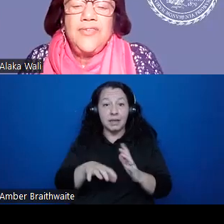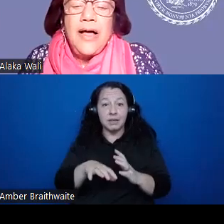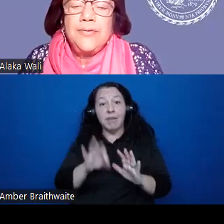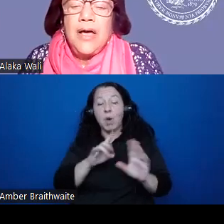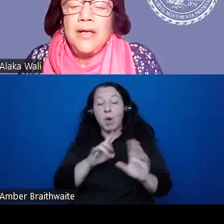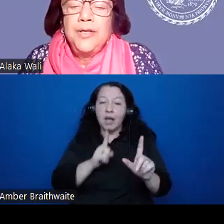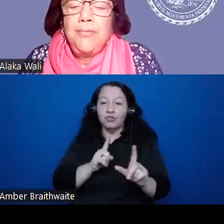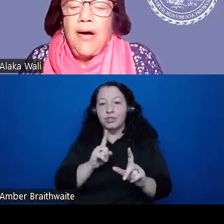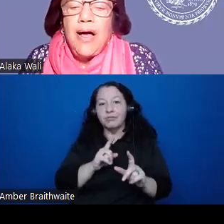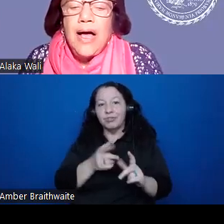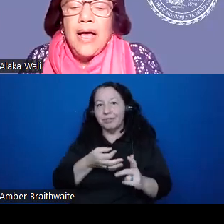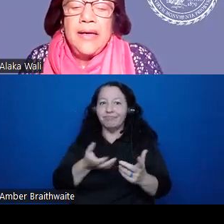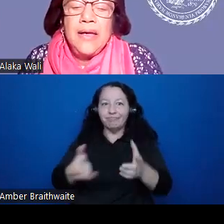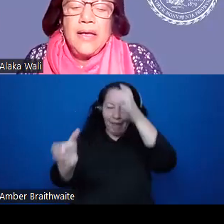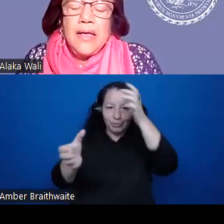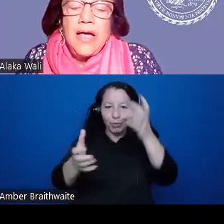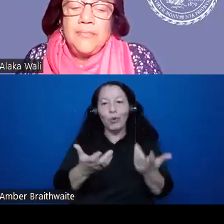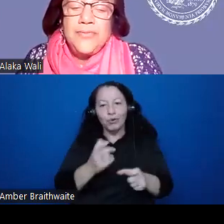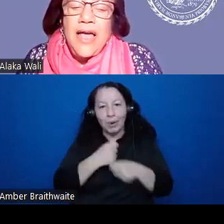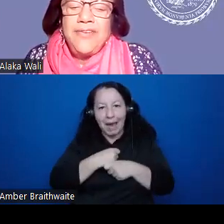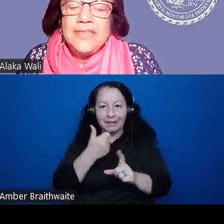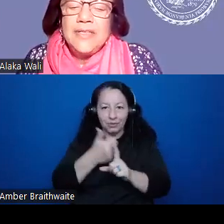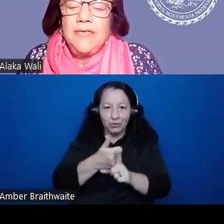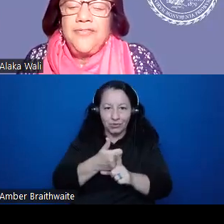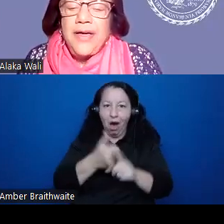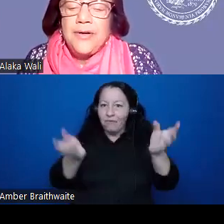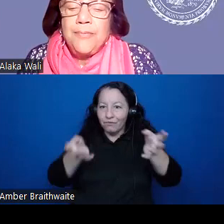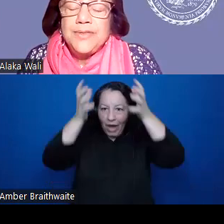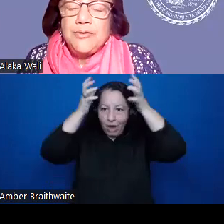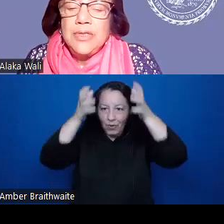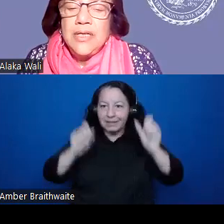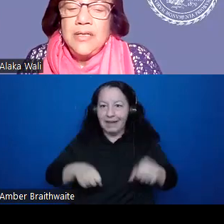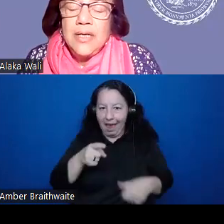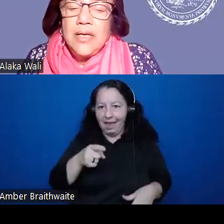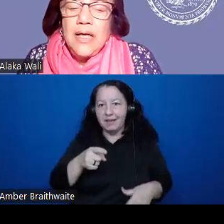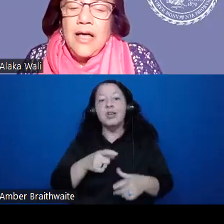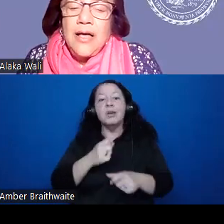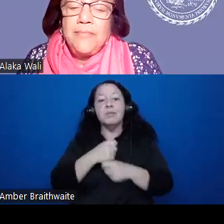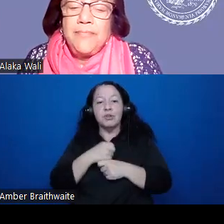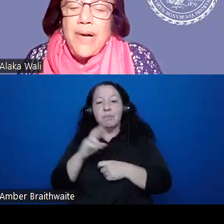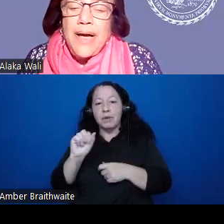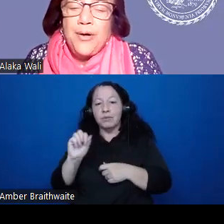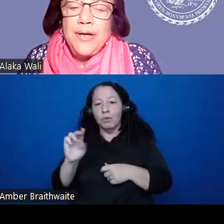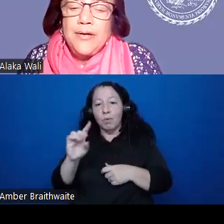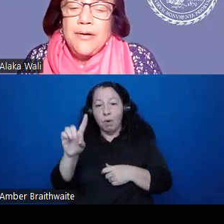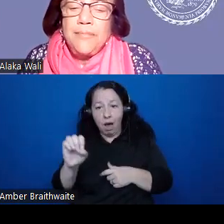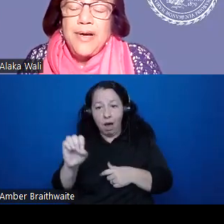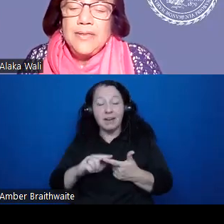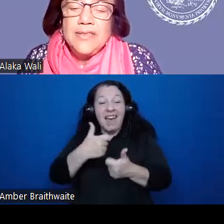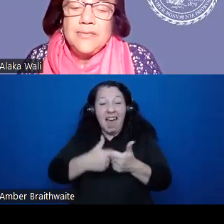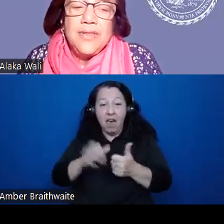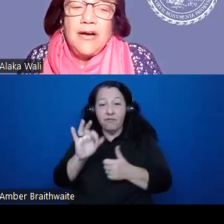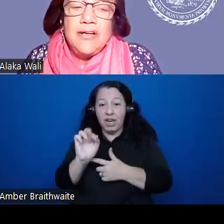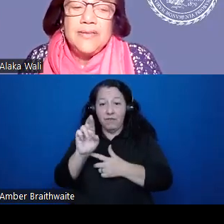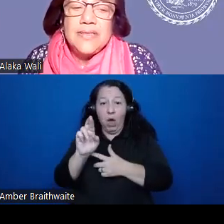she found new rawhide. Every single feather was treated by her and her